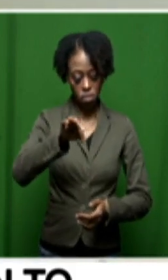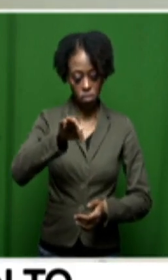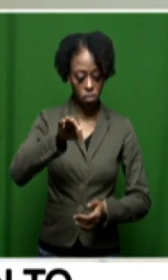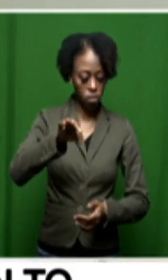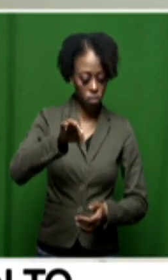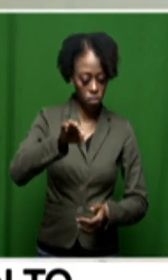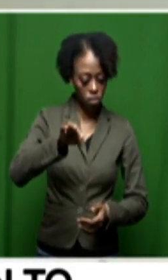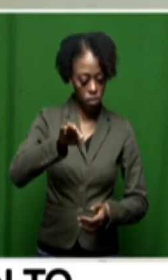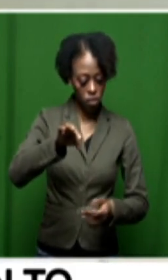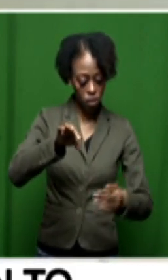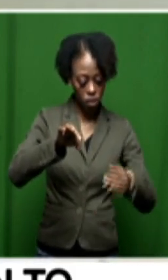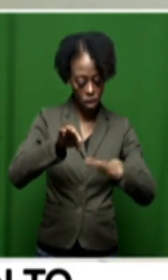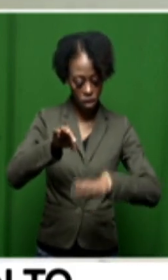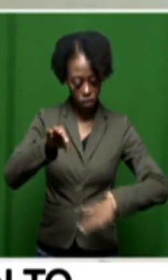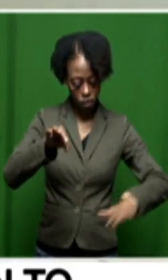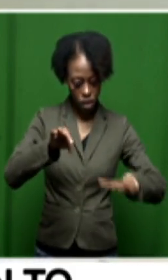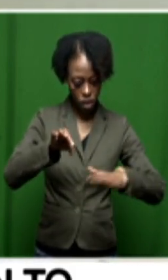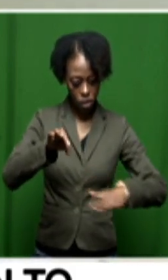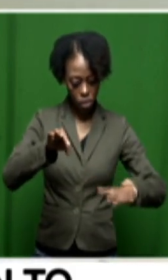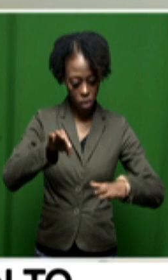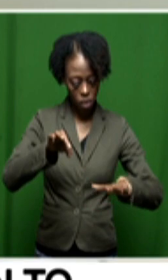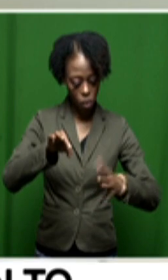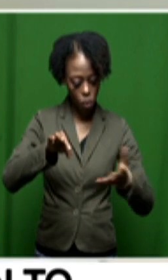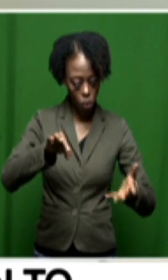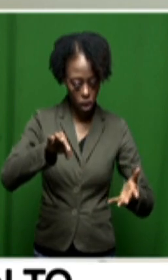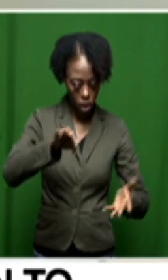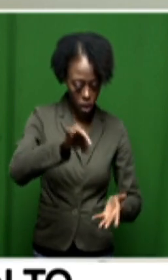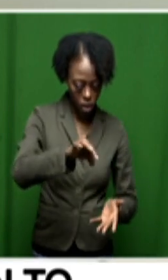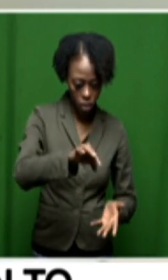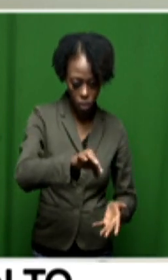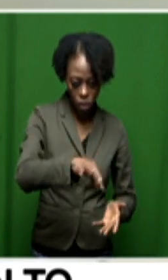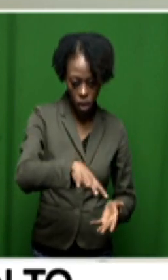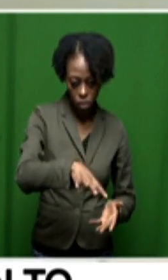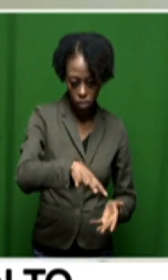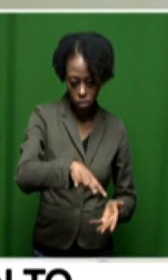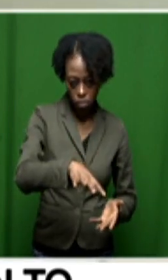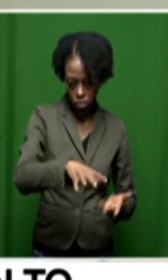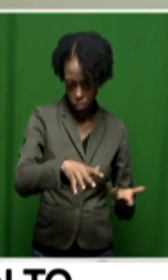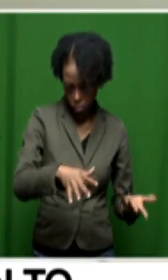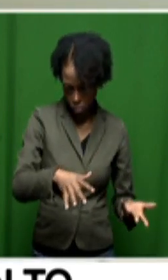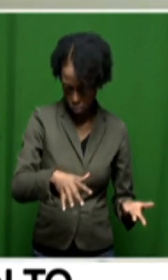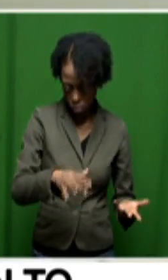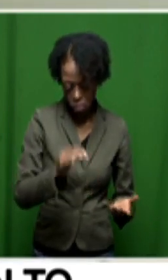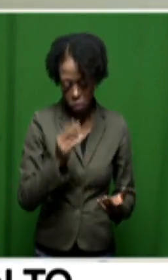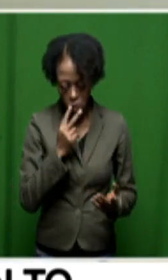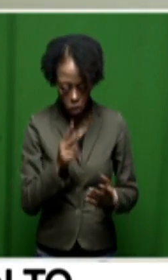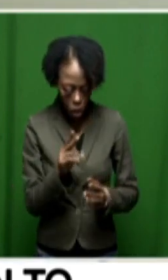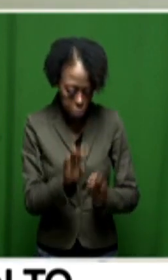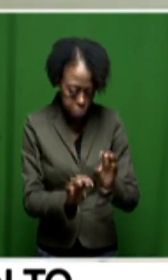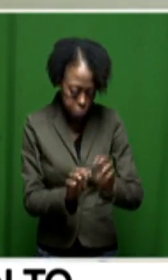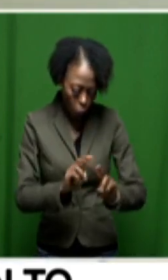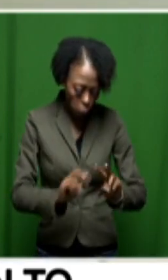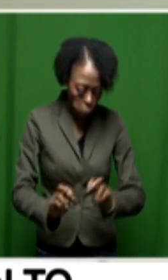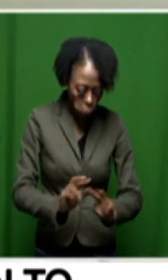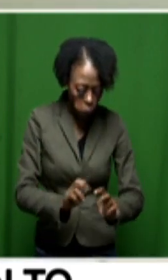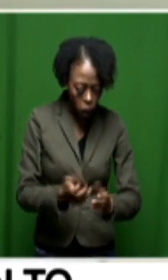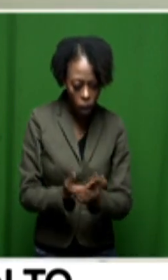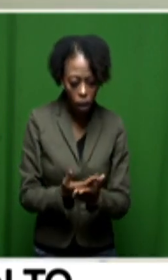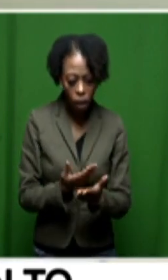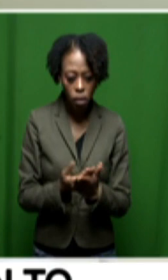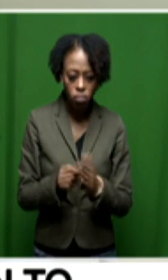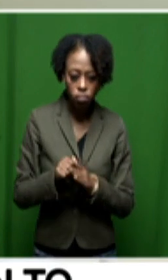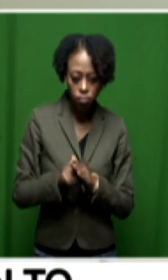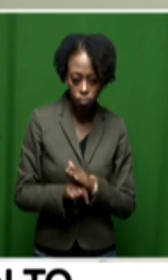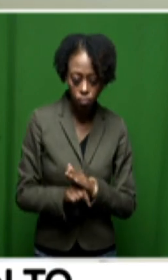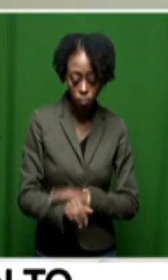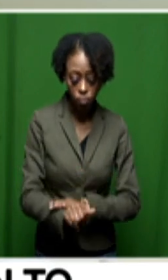find a safe haven from it, like we find the antigen on the surface of the coronavirus,